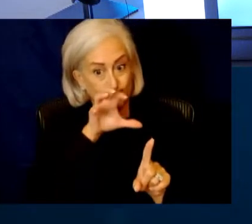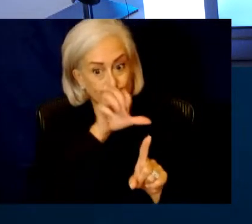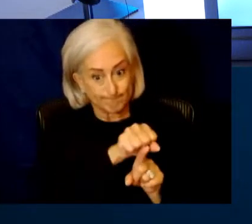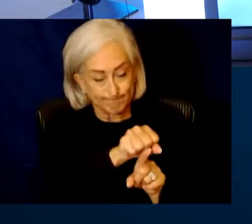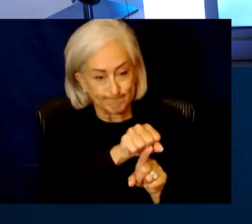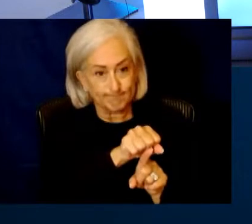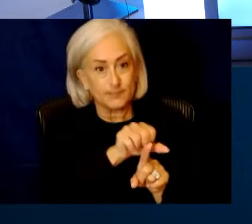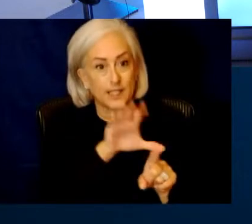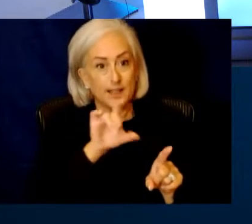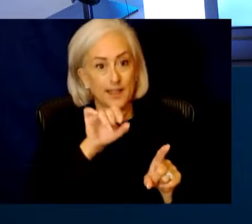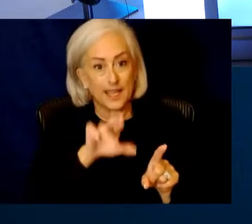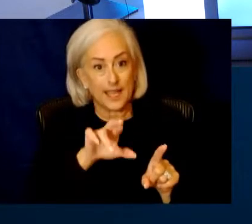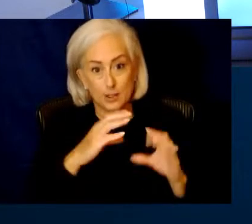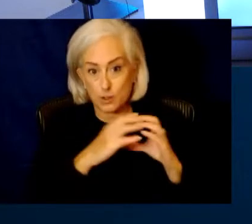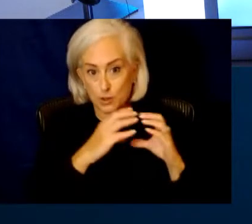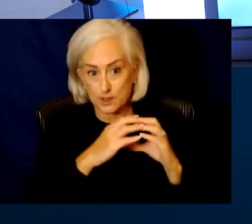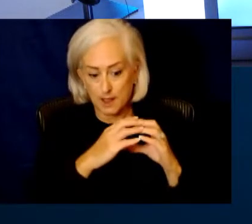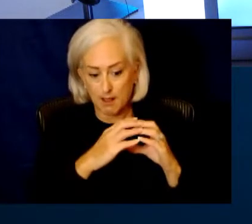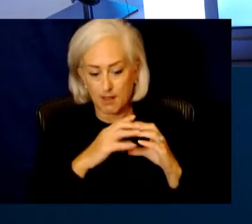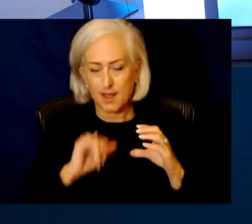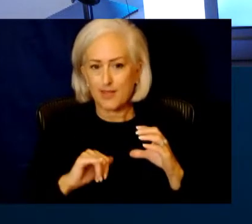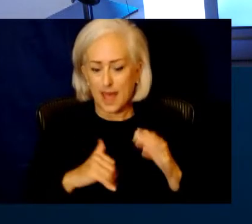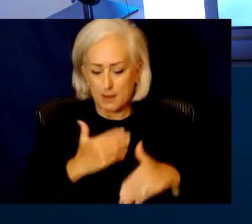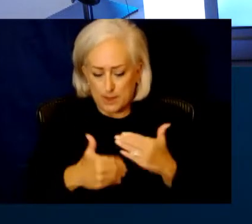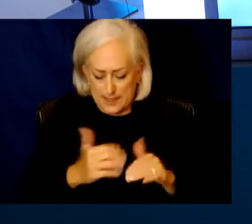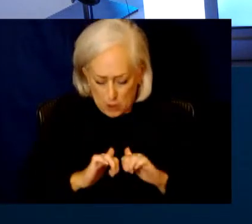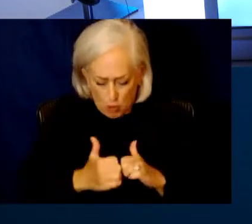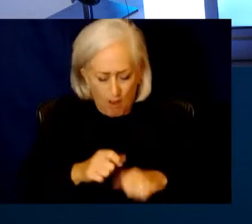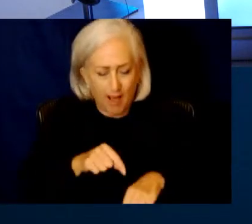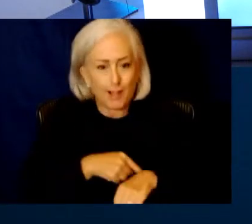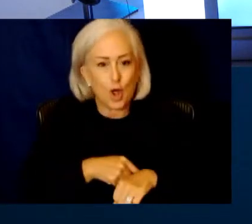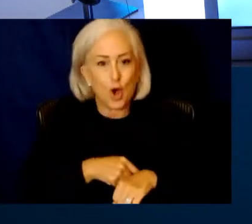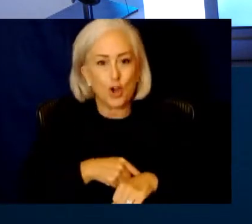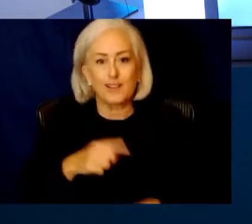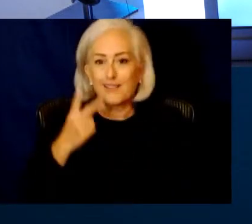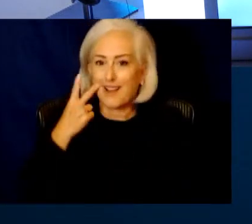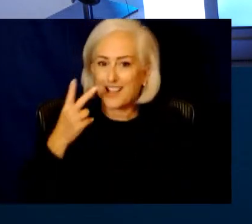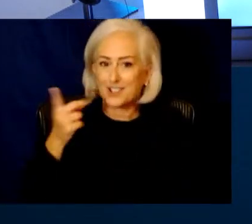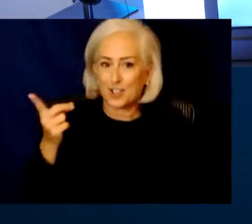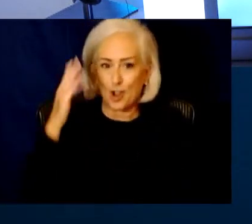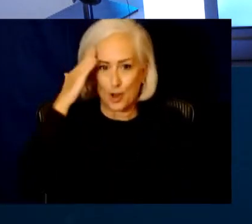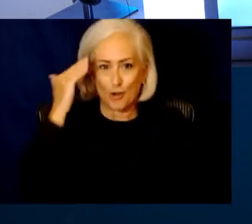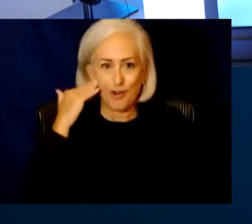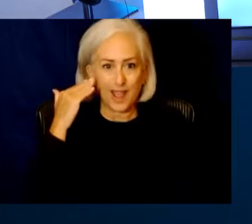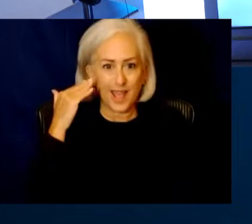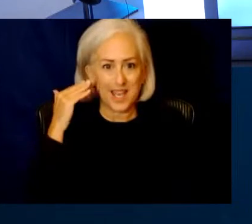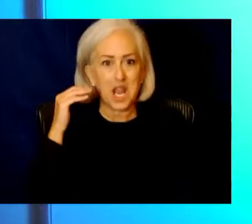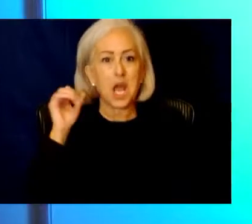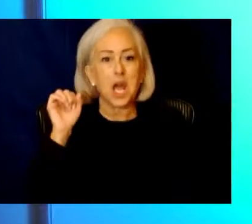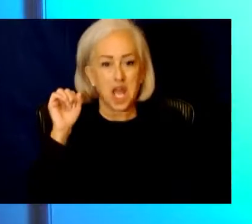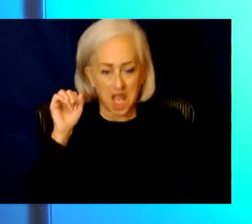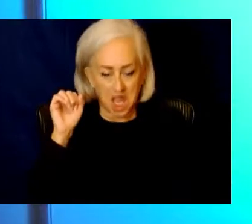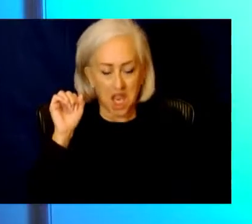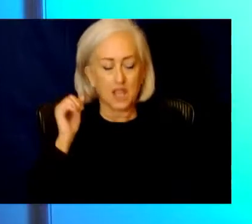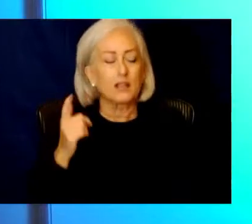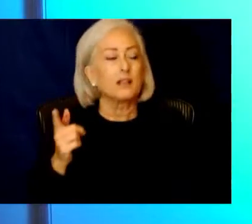that procedure? Dr. How's Ashcraft, it work? I saw you shaking your head. Well, it's interesting. So what it does, the way the